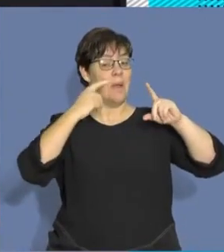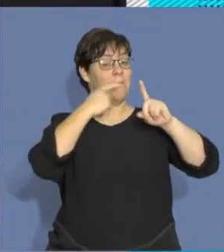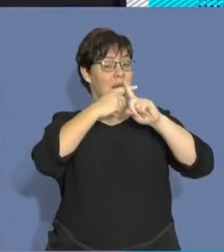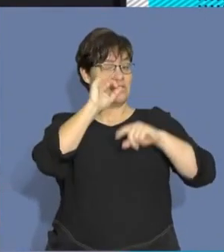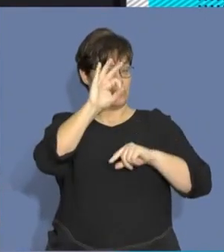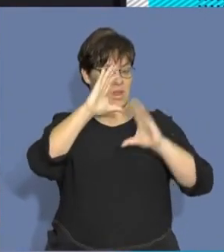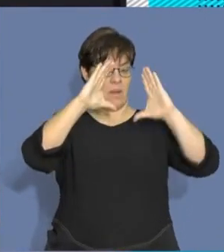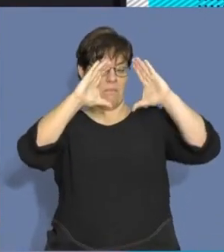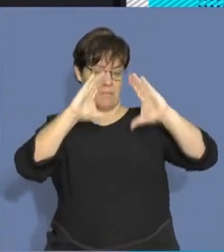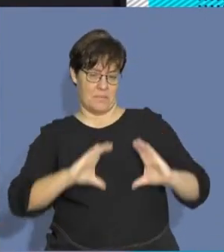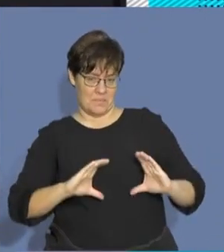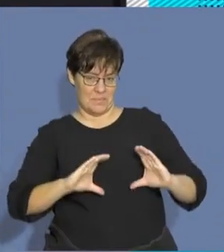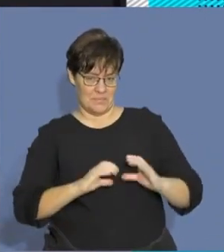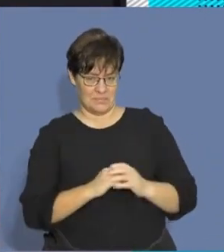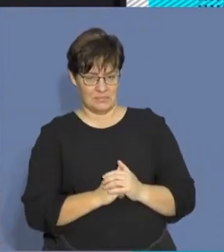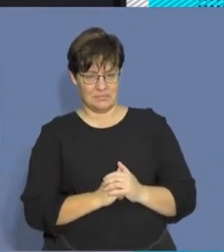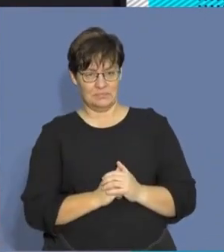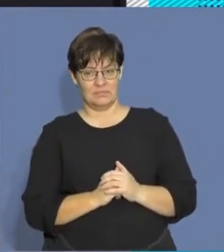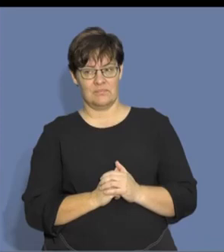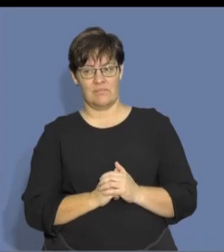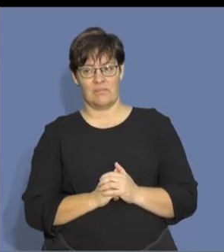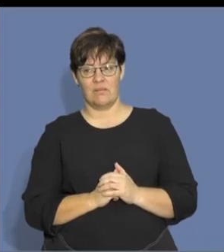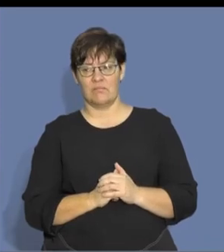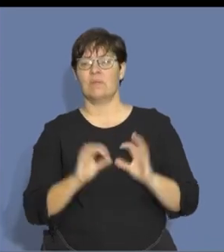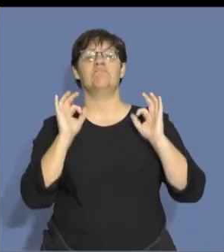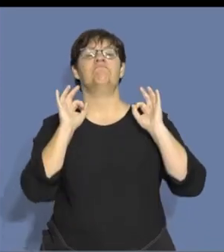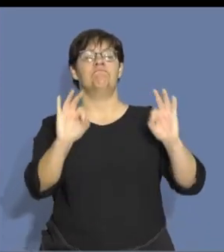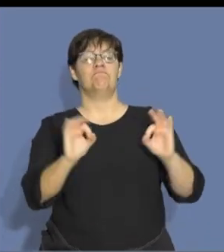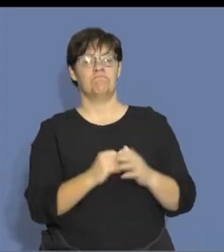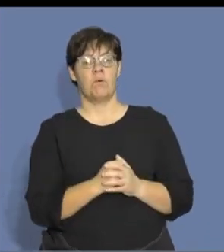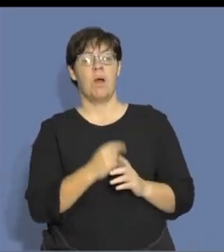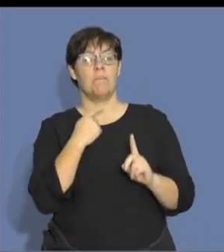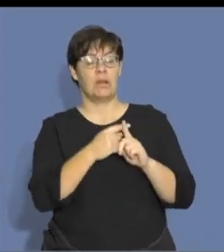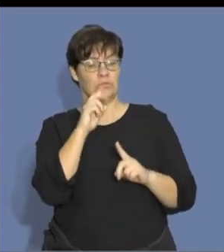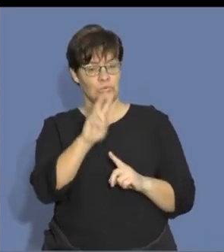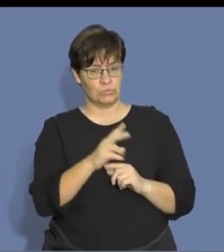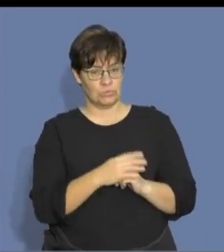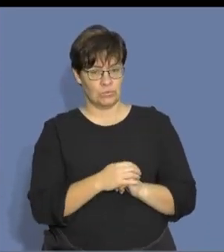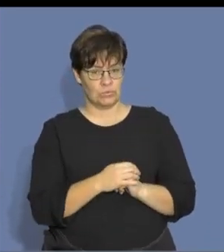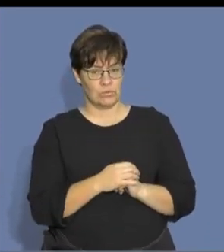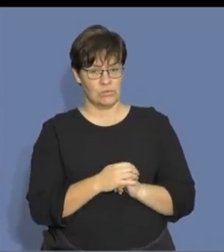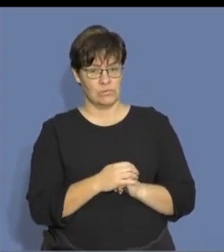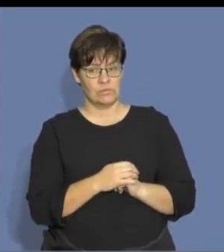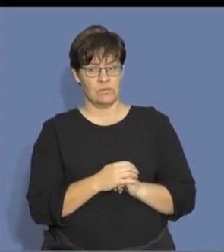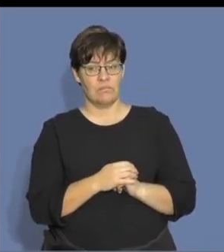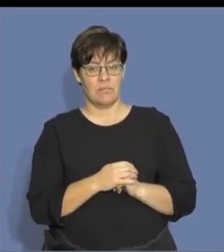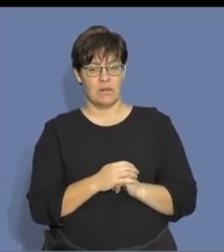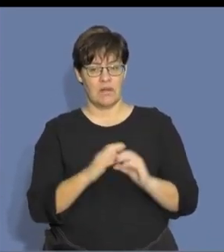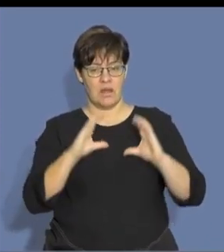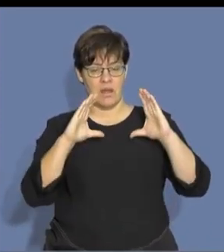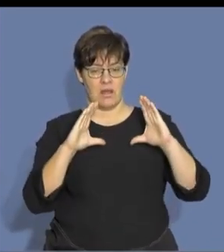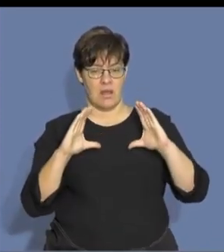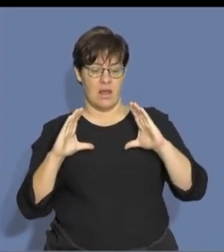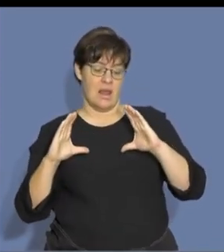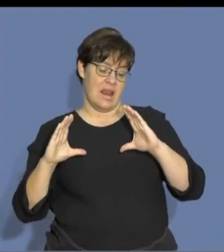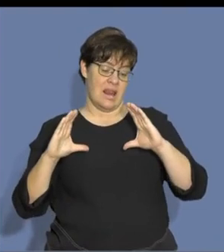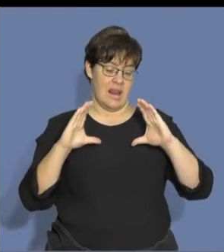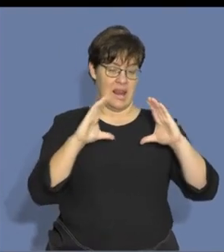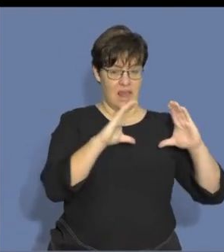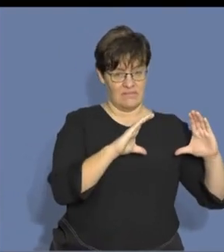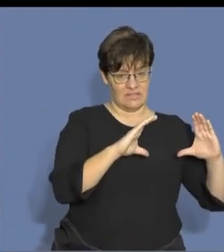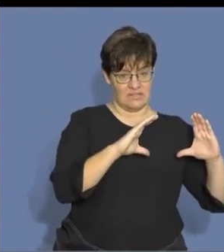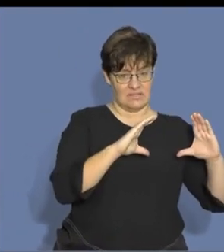+3 is going to move it down. And so that's perfect, because that +2, what did it do? It moved it left to